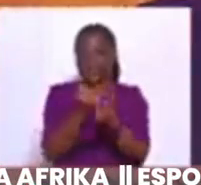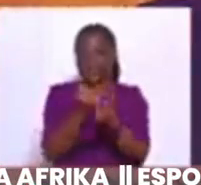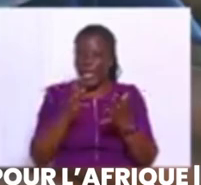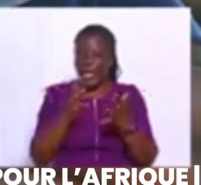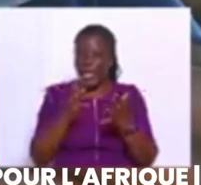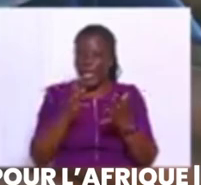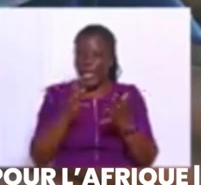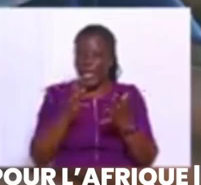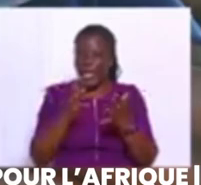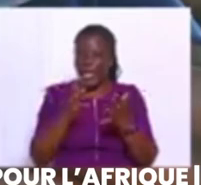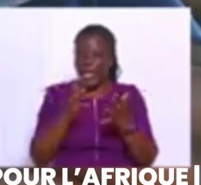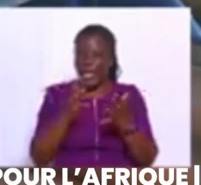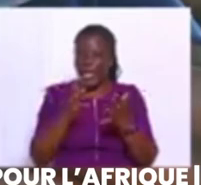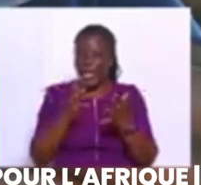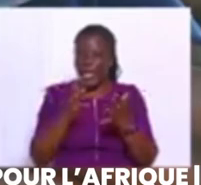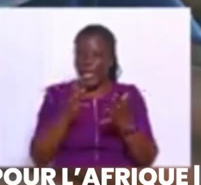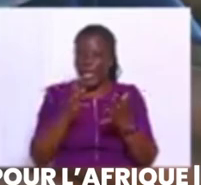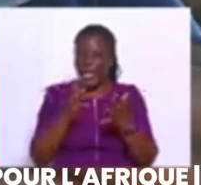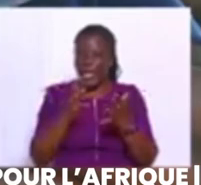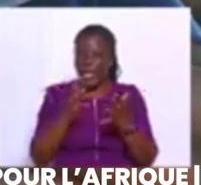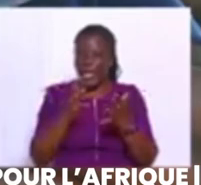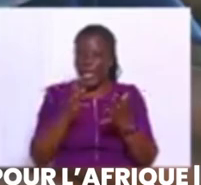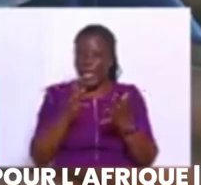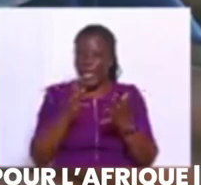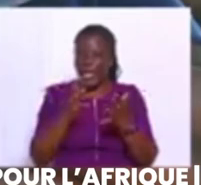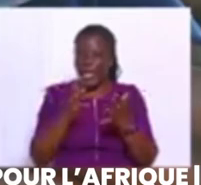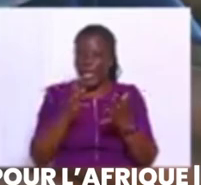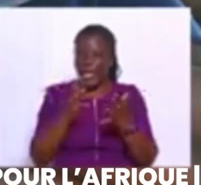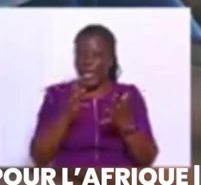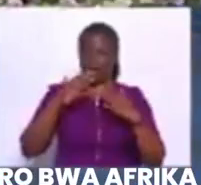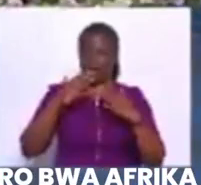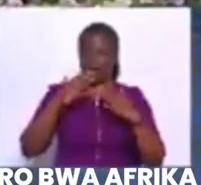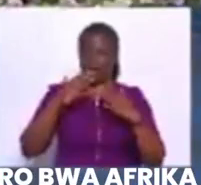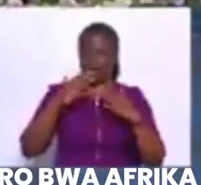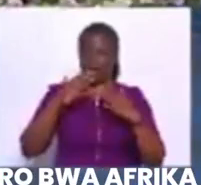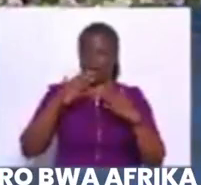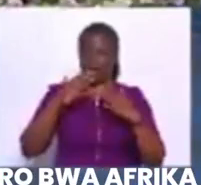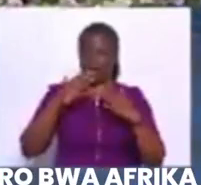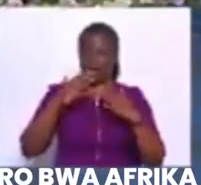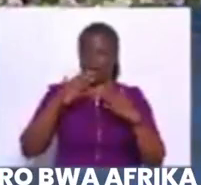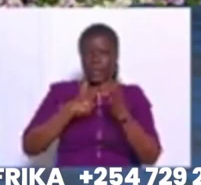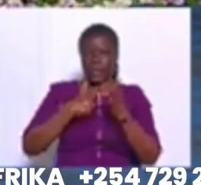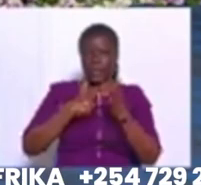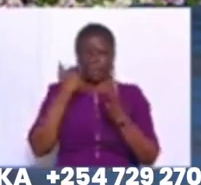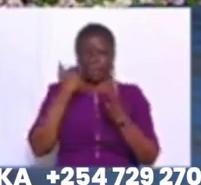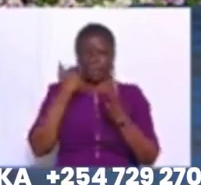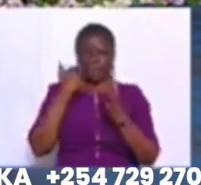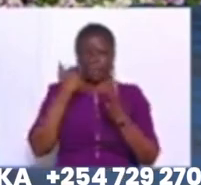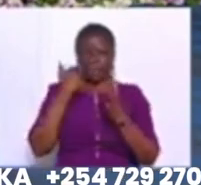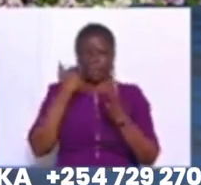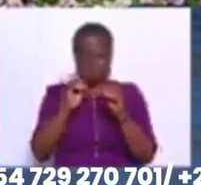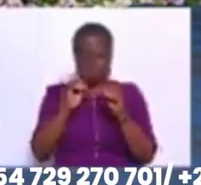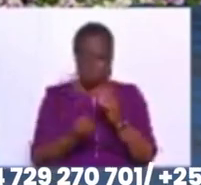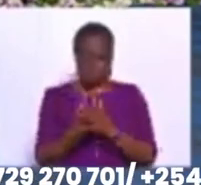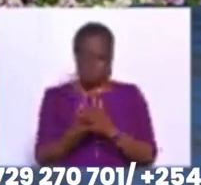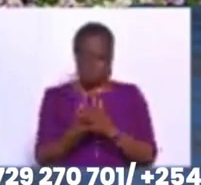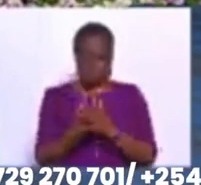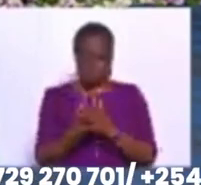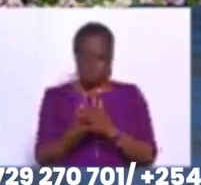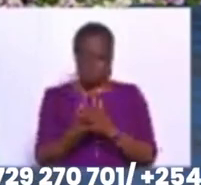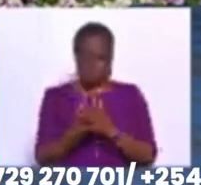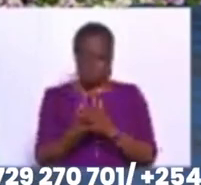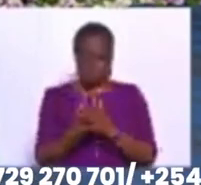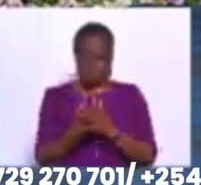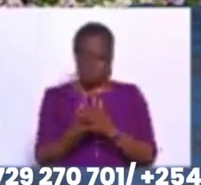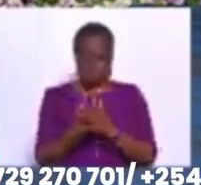have cancerous cells in our body. Now, the reason why we don't have the disease is because our immune system is so well put together that it